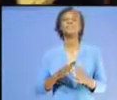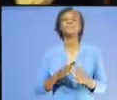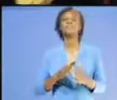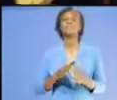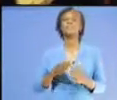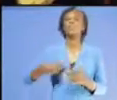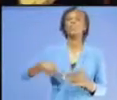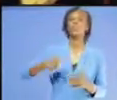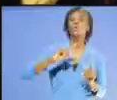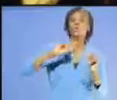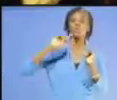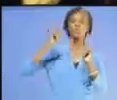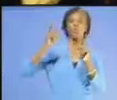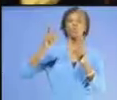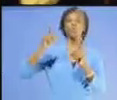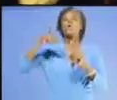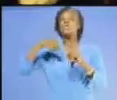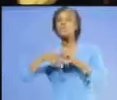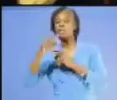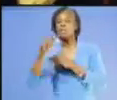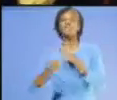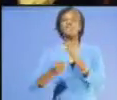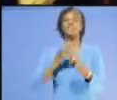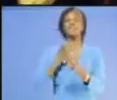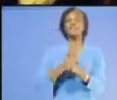We go into this year